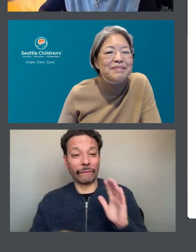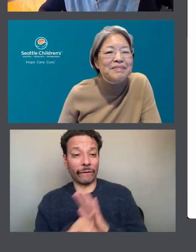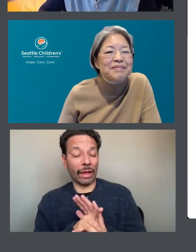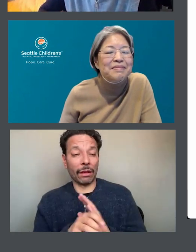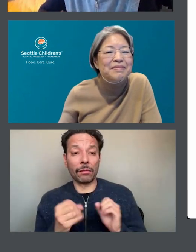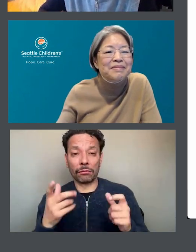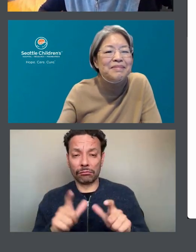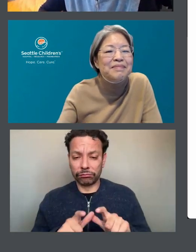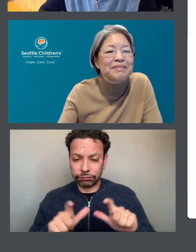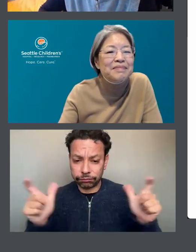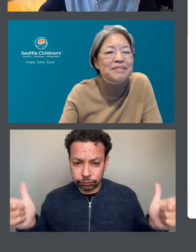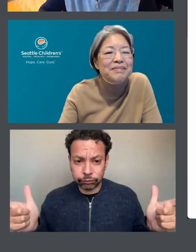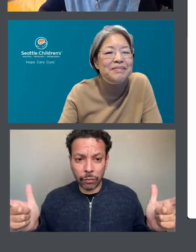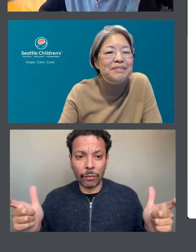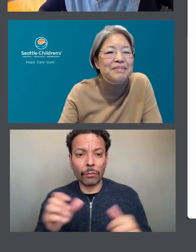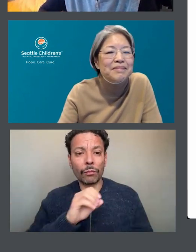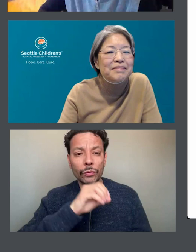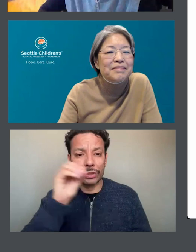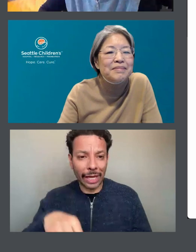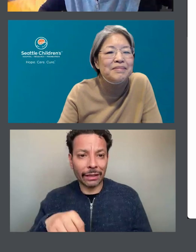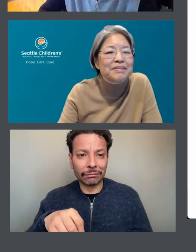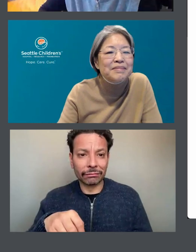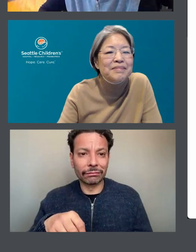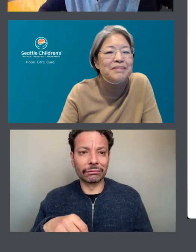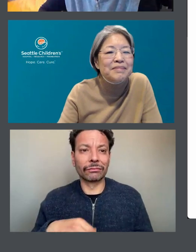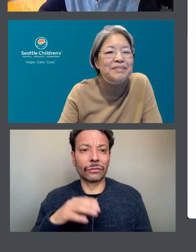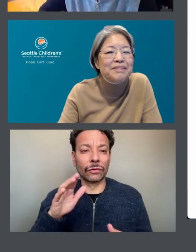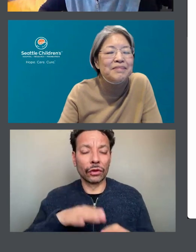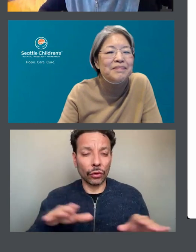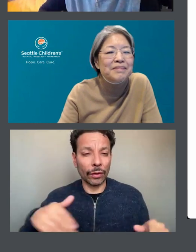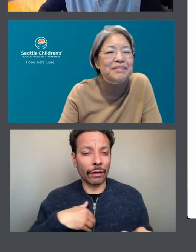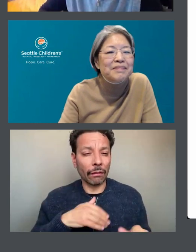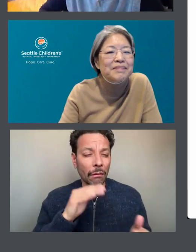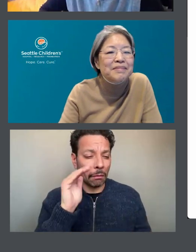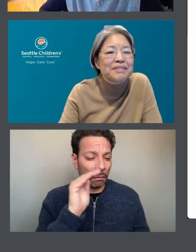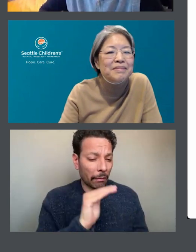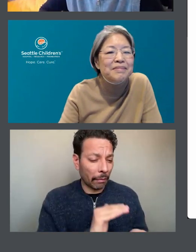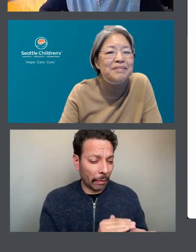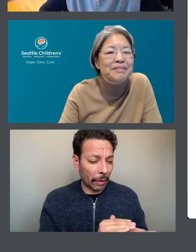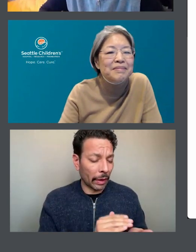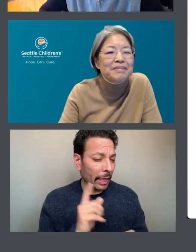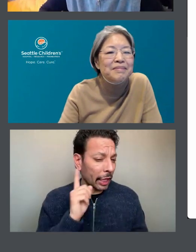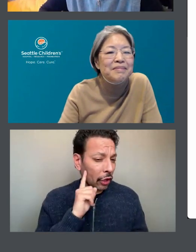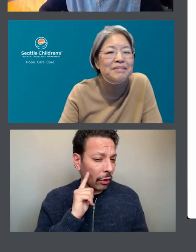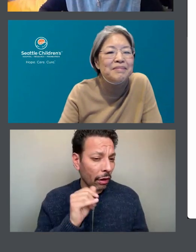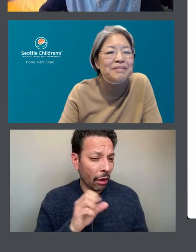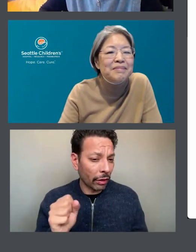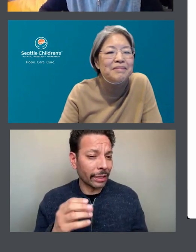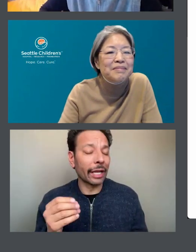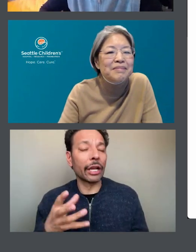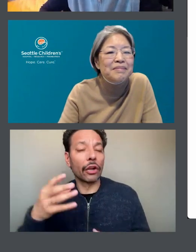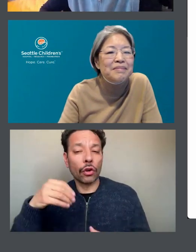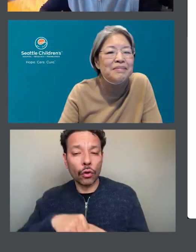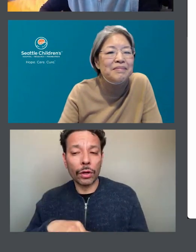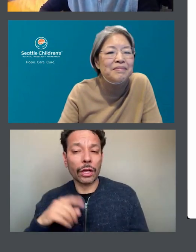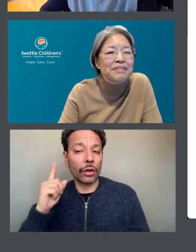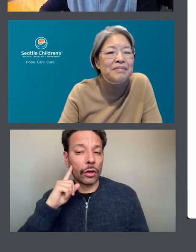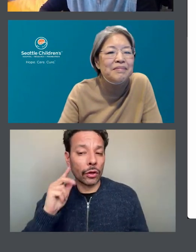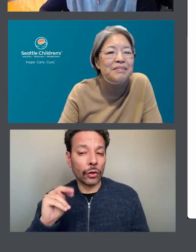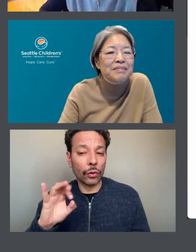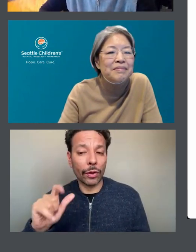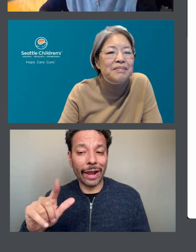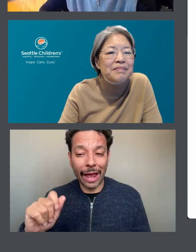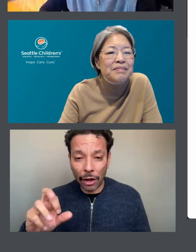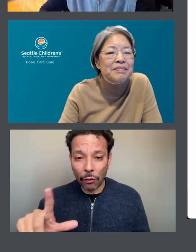large percentage of children with minimal degrees of hearing loss, including unilateral loss.